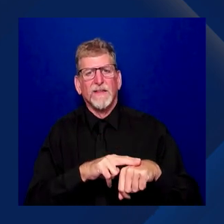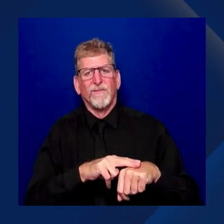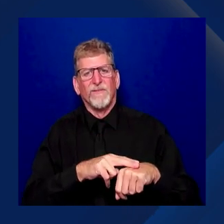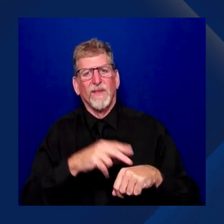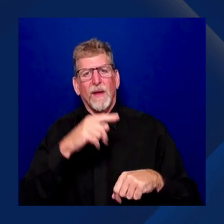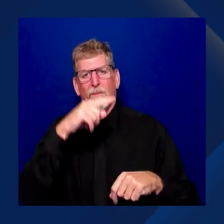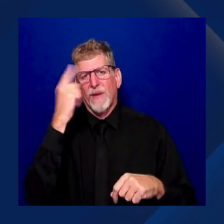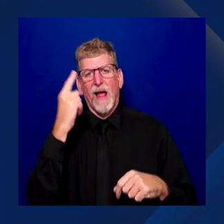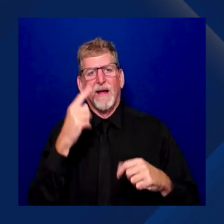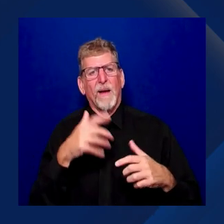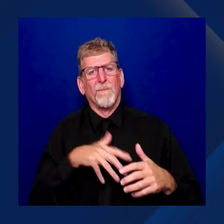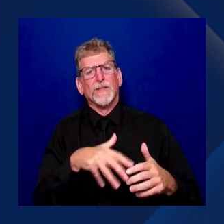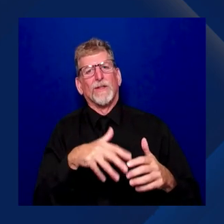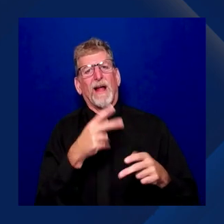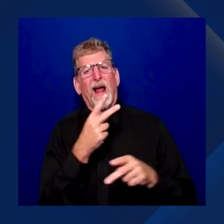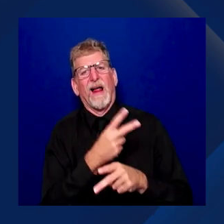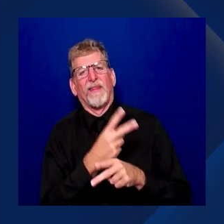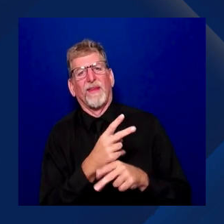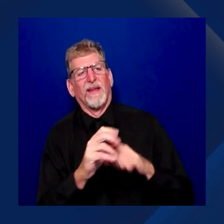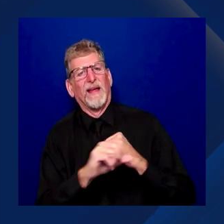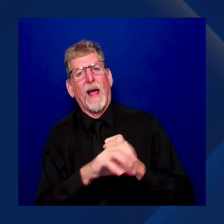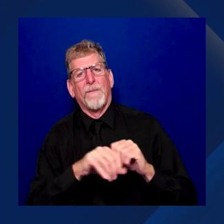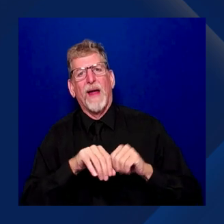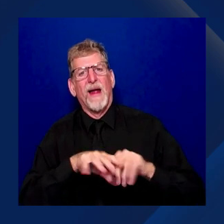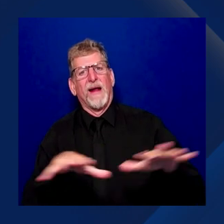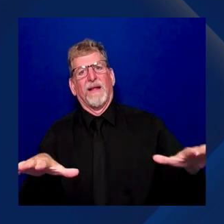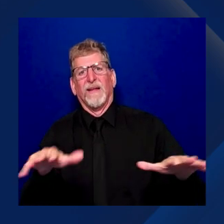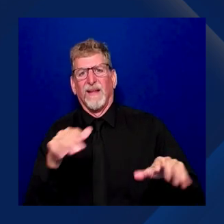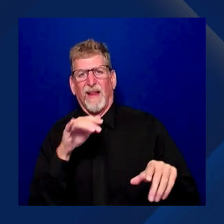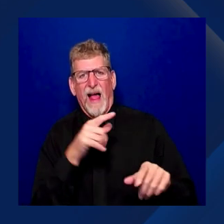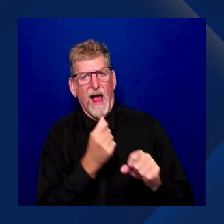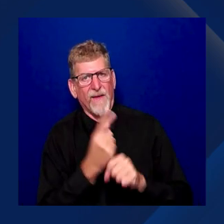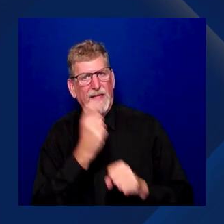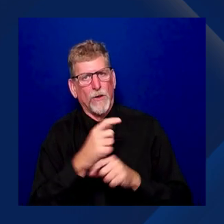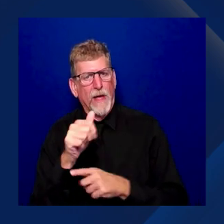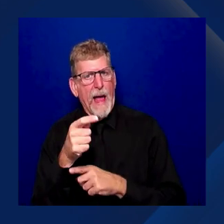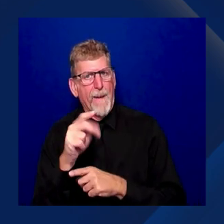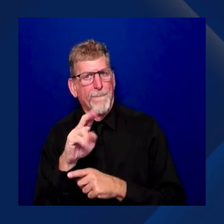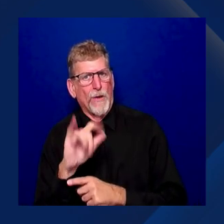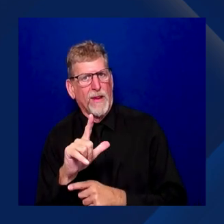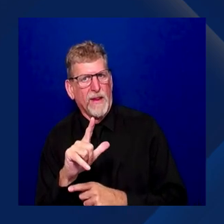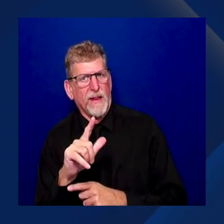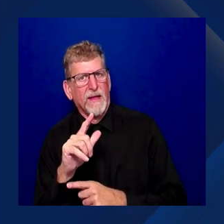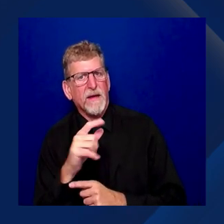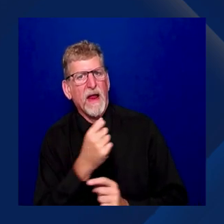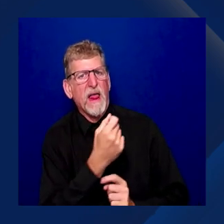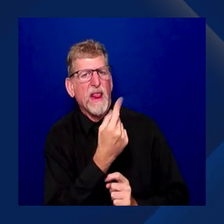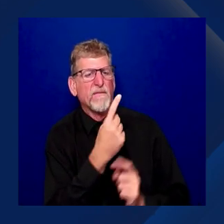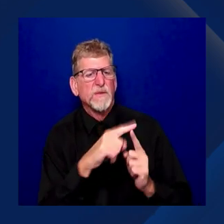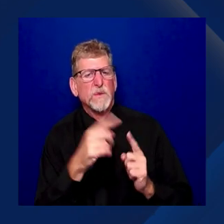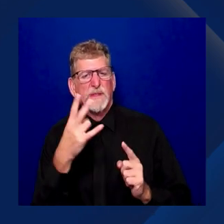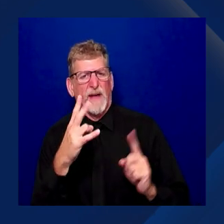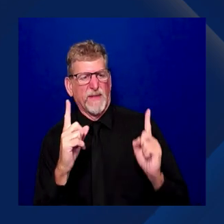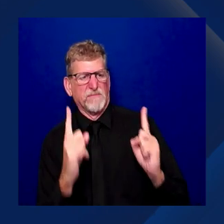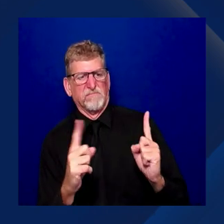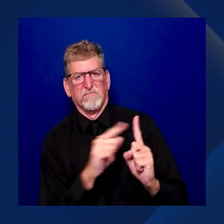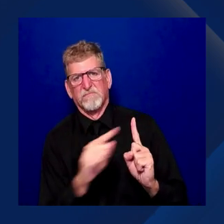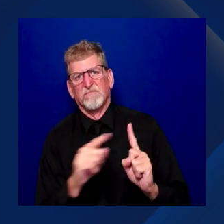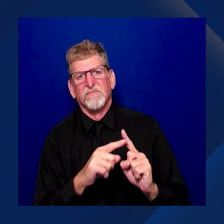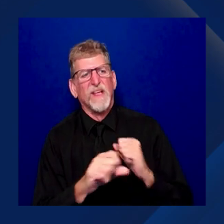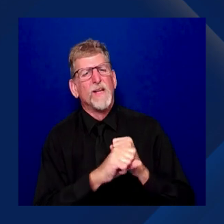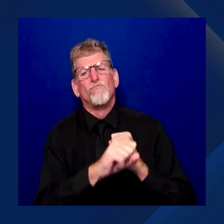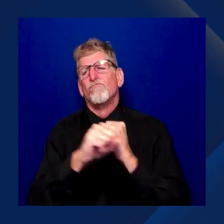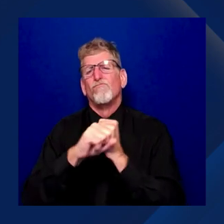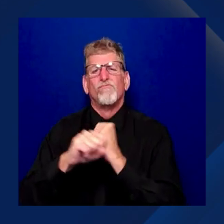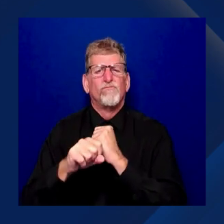the 17th. We are excited and thankful for this administration's commitment to addressing health inequities through the